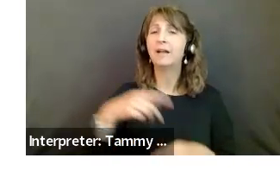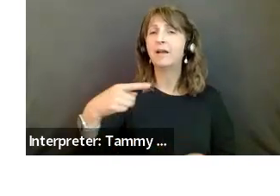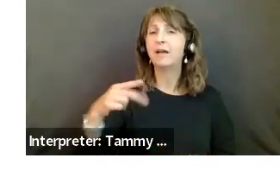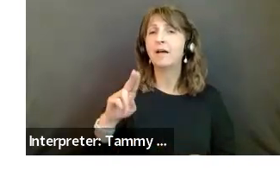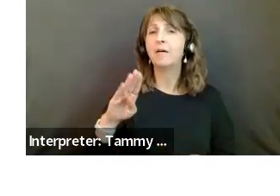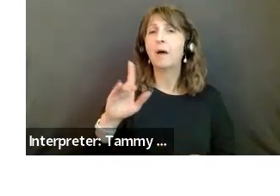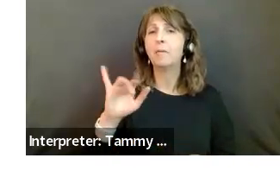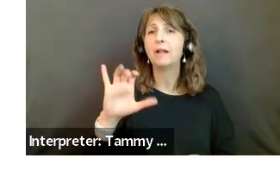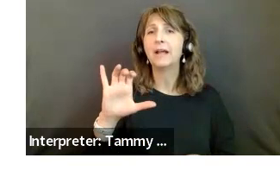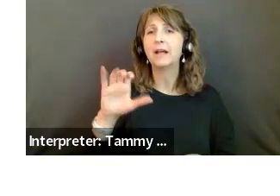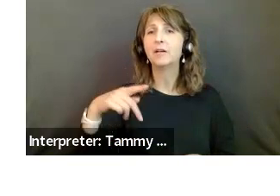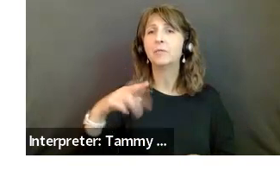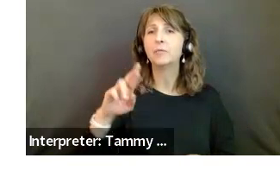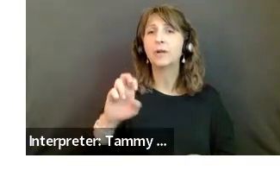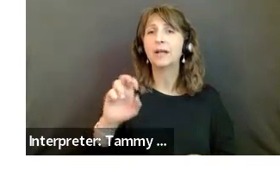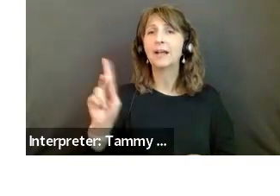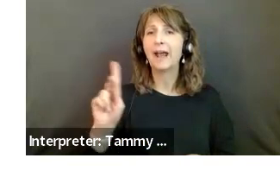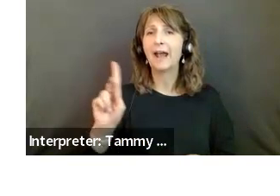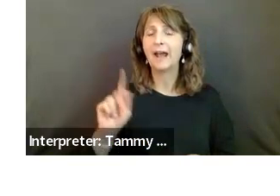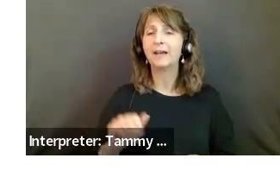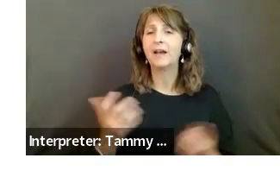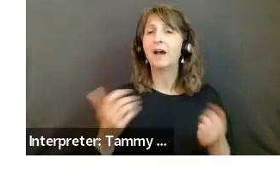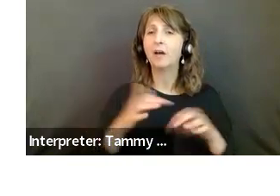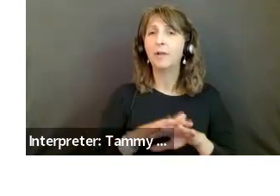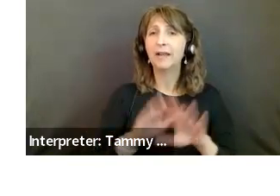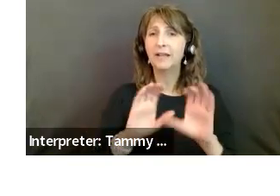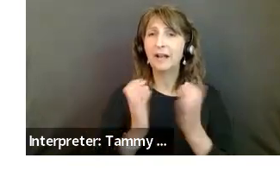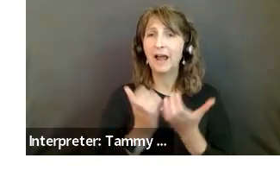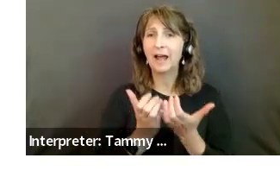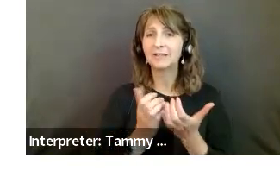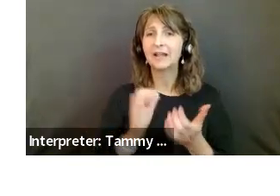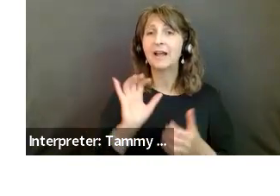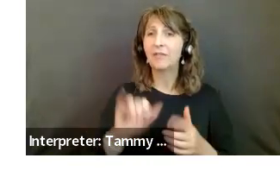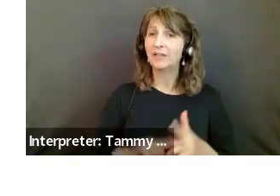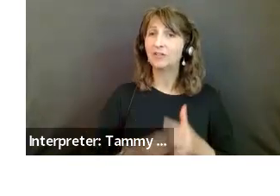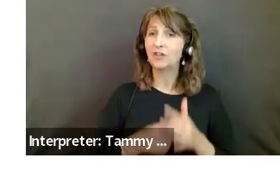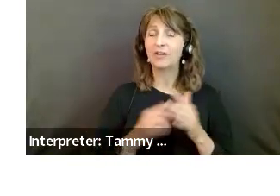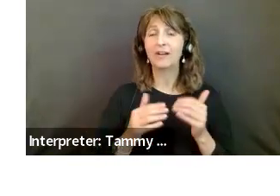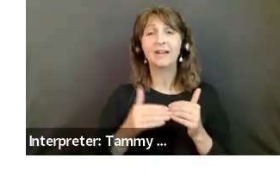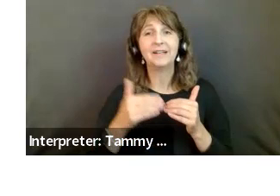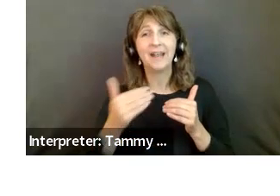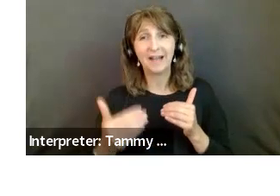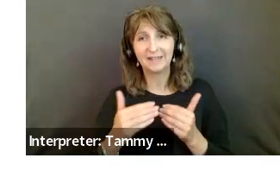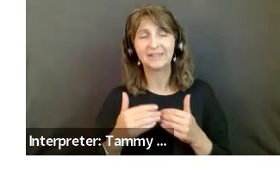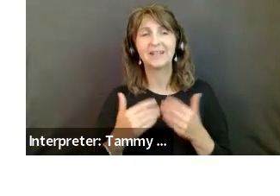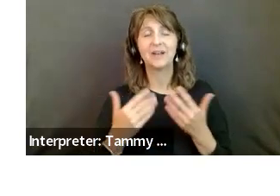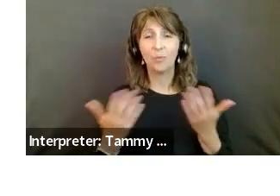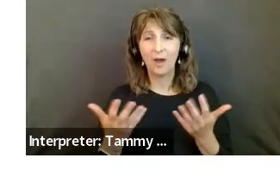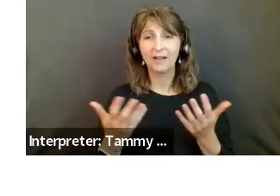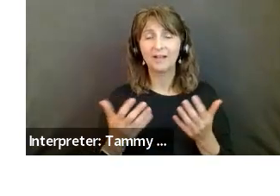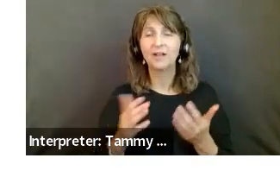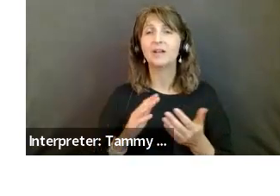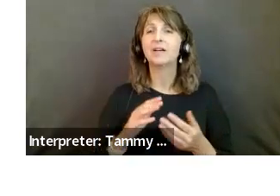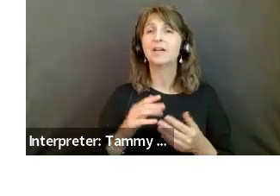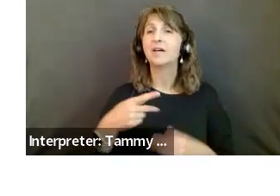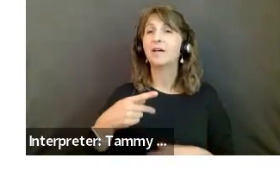blended class, and that started our next chapter in our journey, which was going through the public school